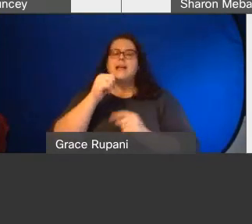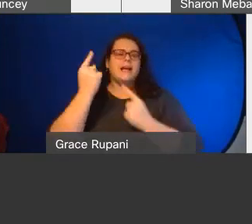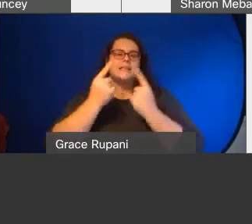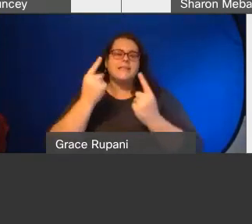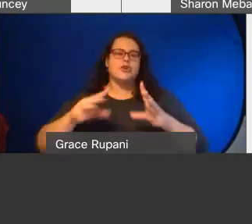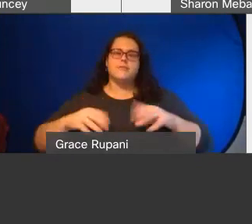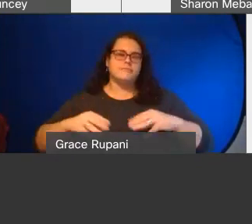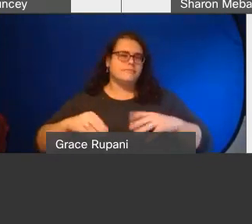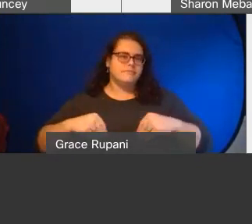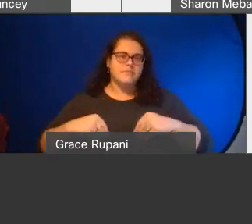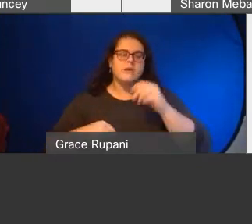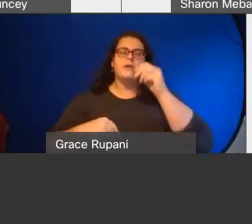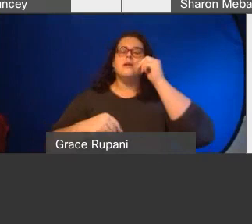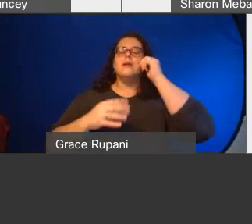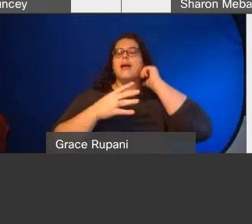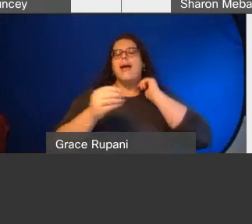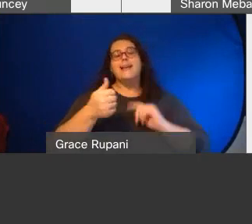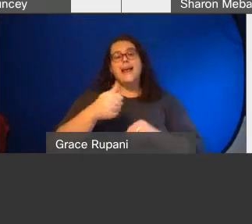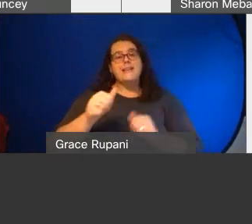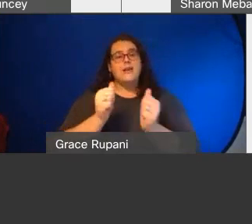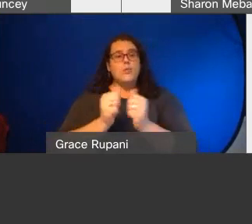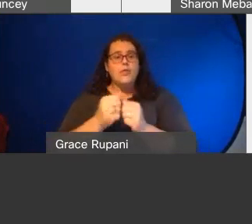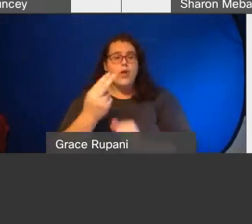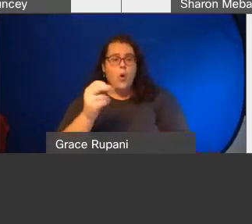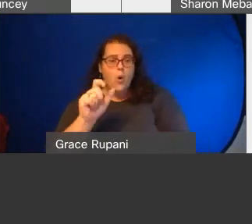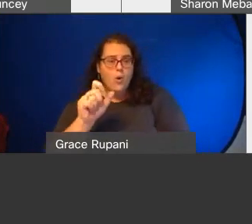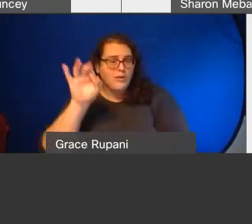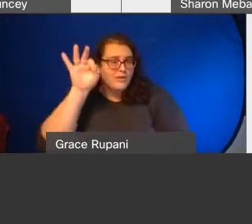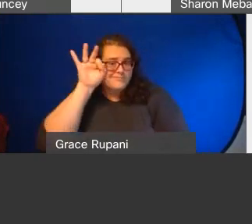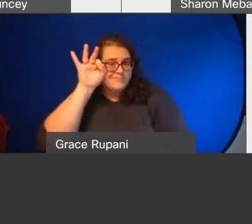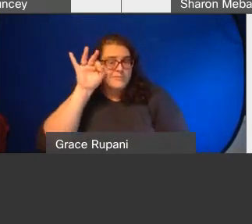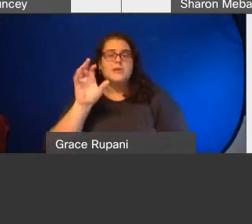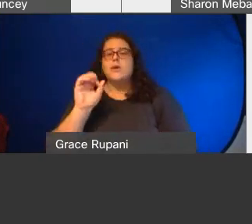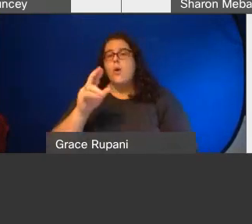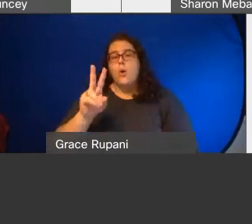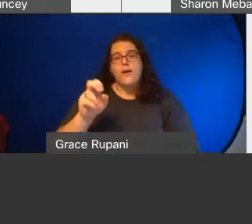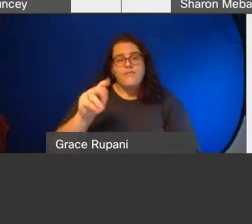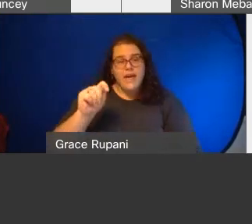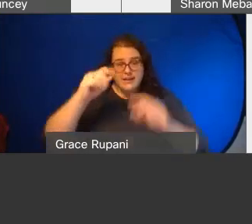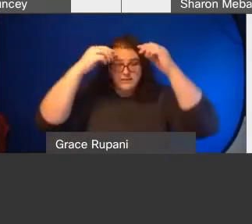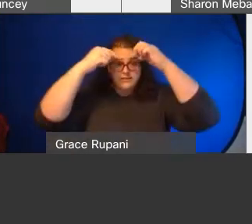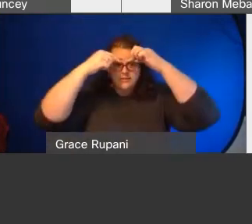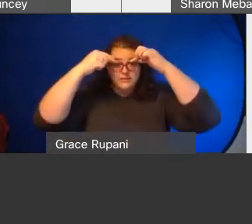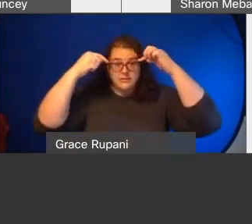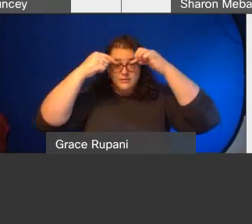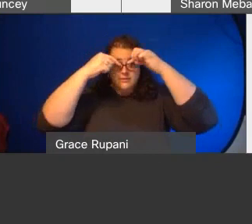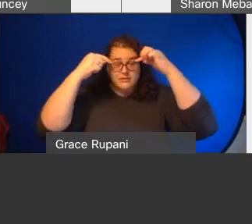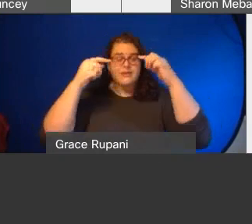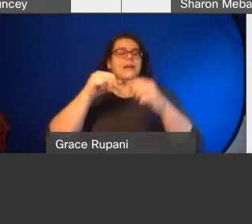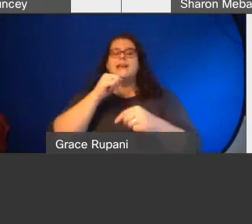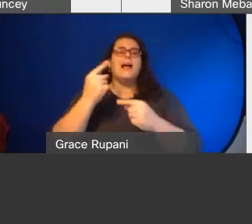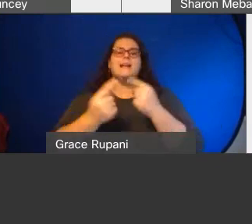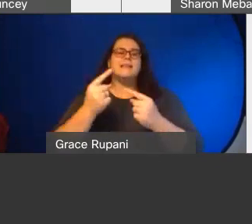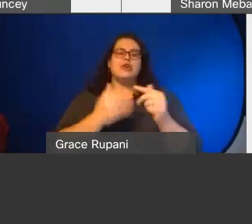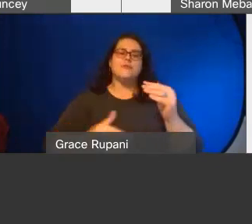And anything with holes or vents that would allow splashes to get into the eyes are not considered eye protection under any